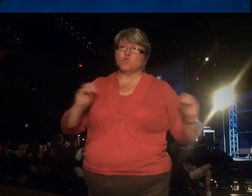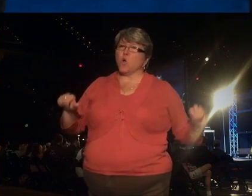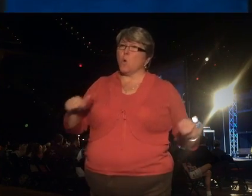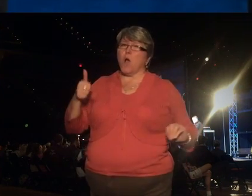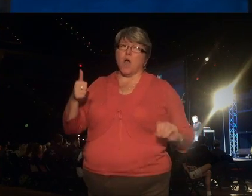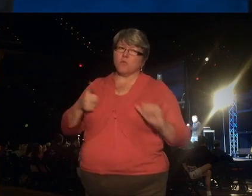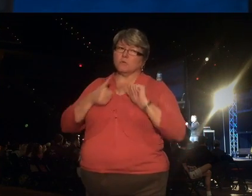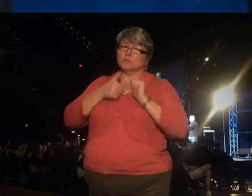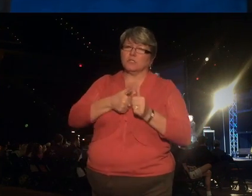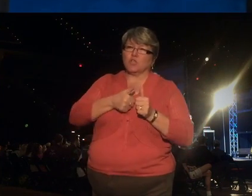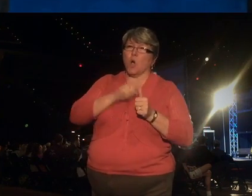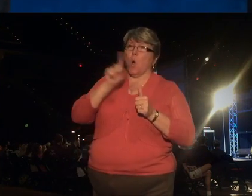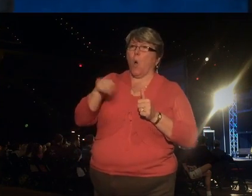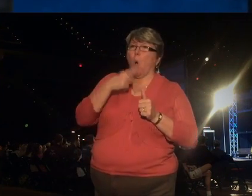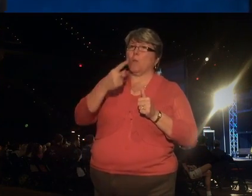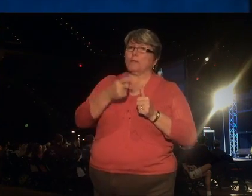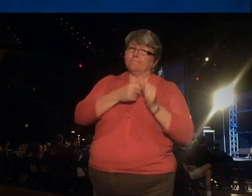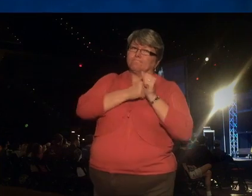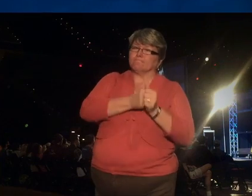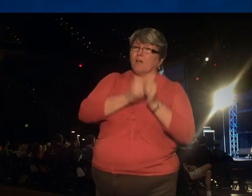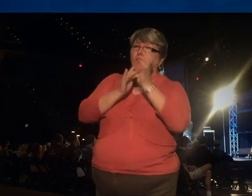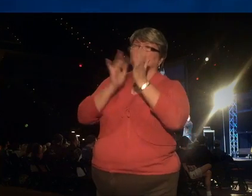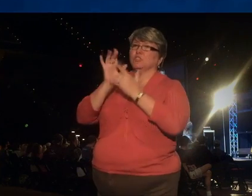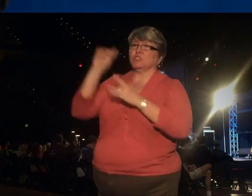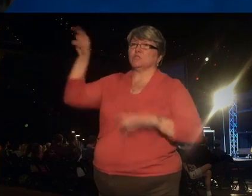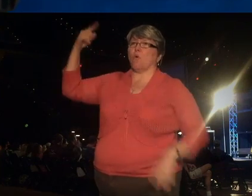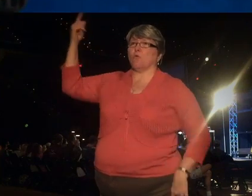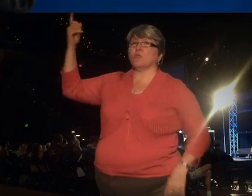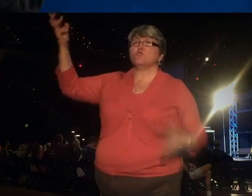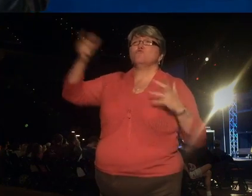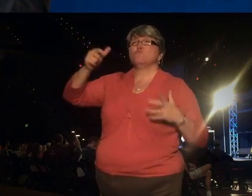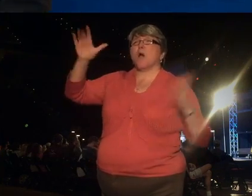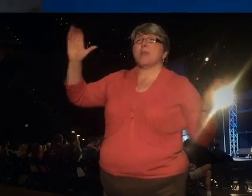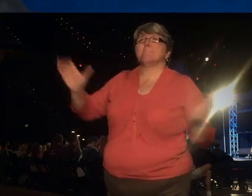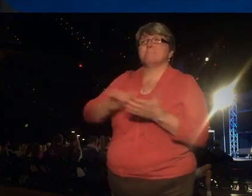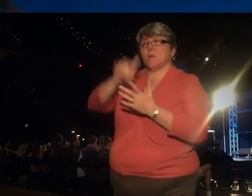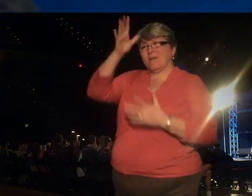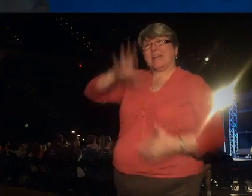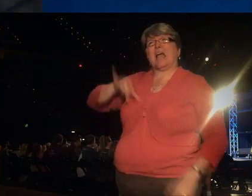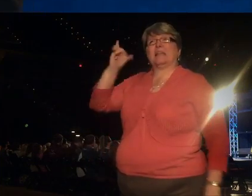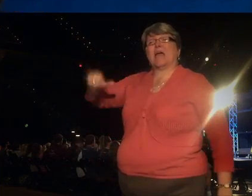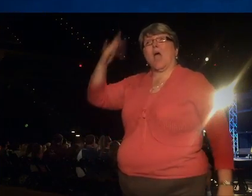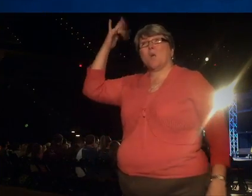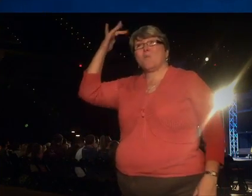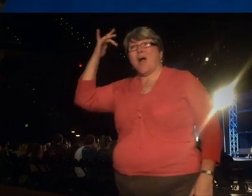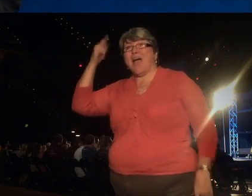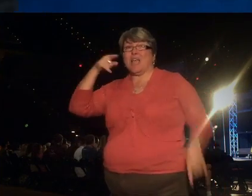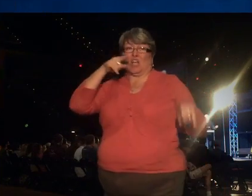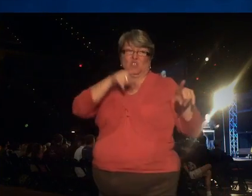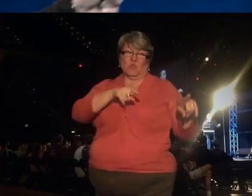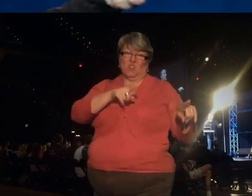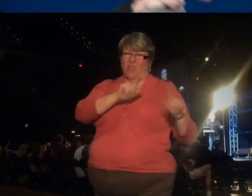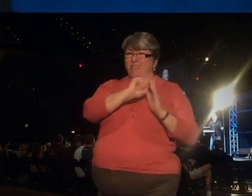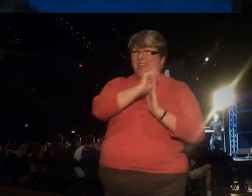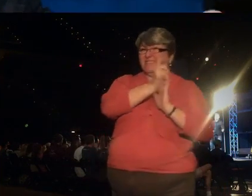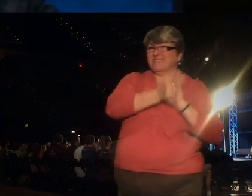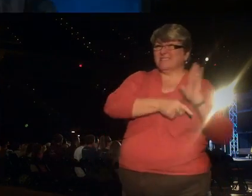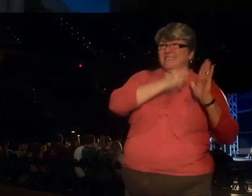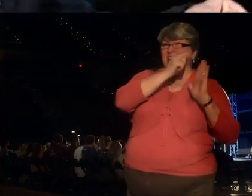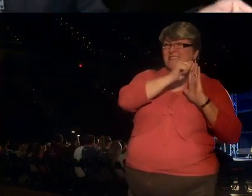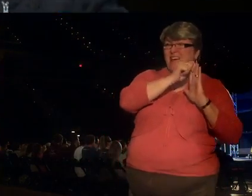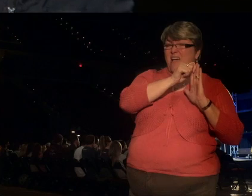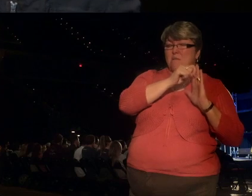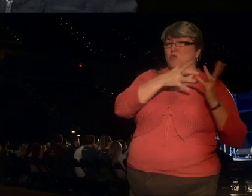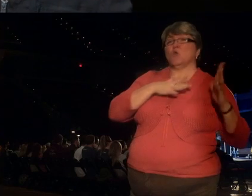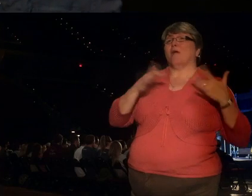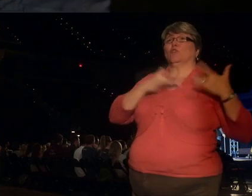other than his allegiance to Jesus Christ. You want to marry a guy like that. Why? Because when you're in that moment, you don't have to worry about where